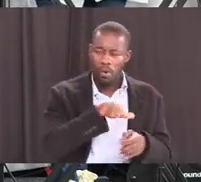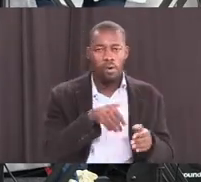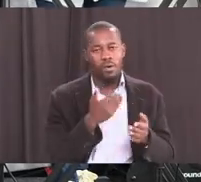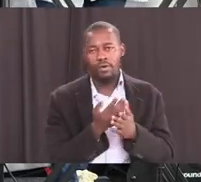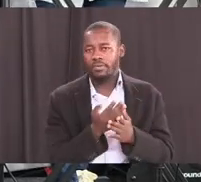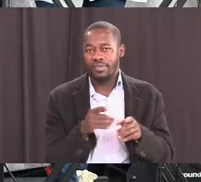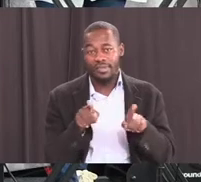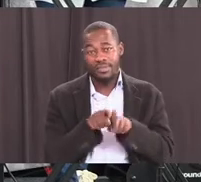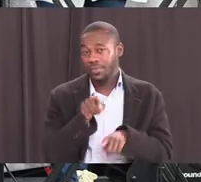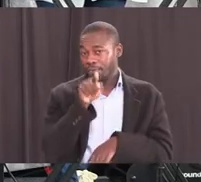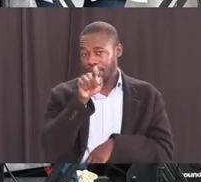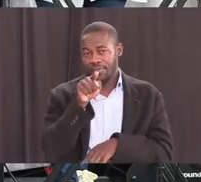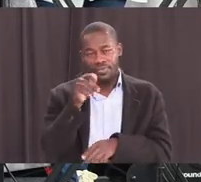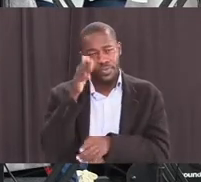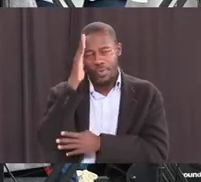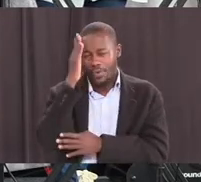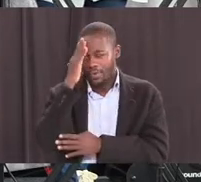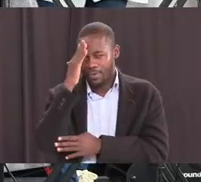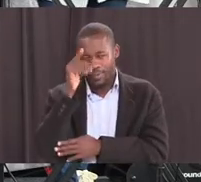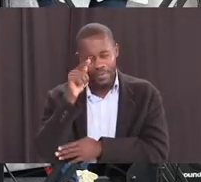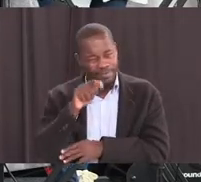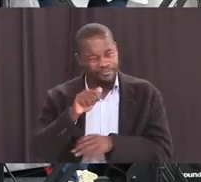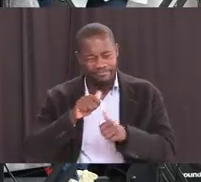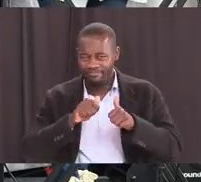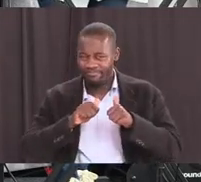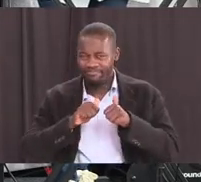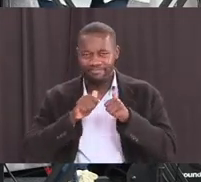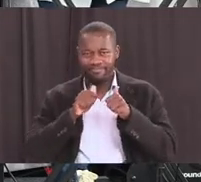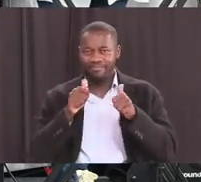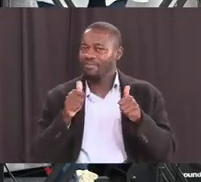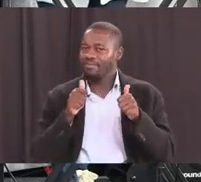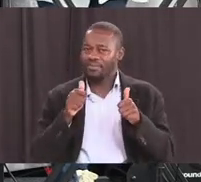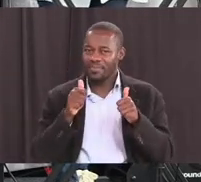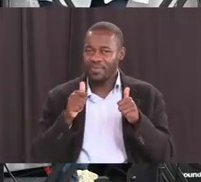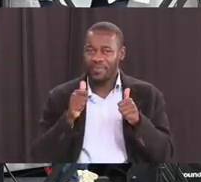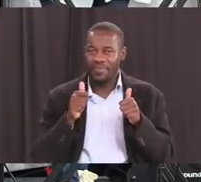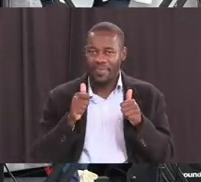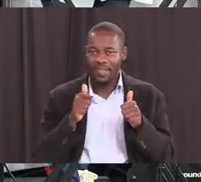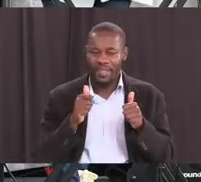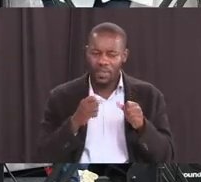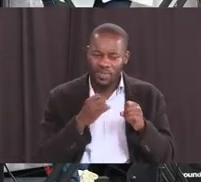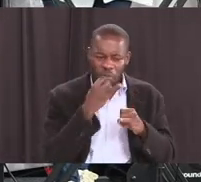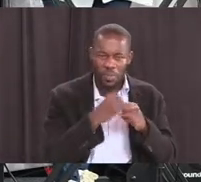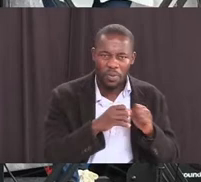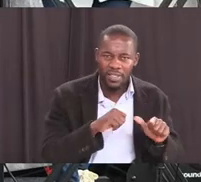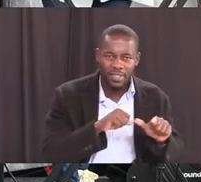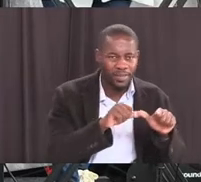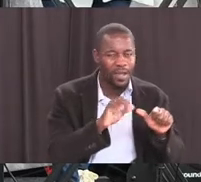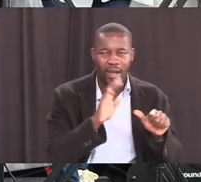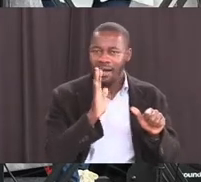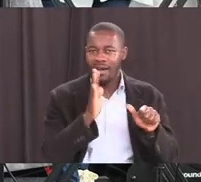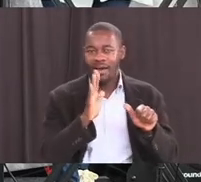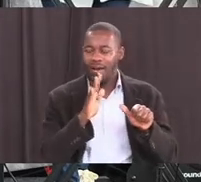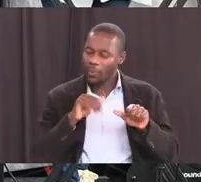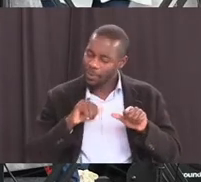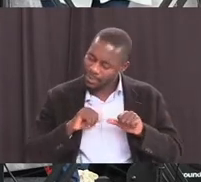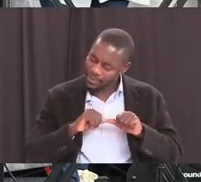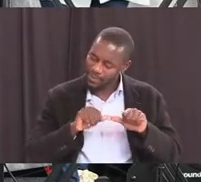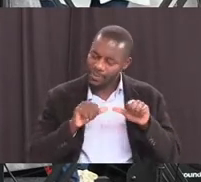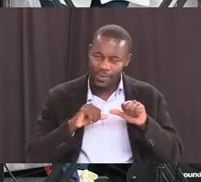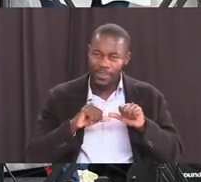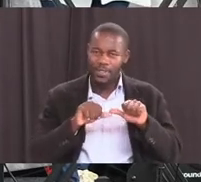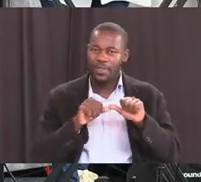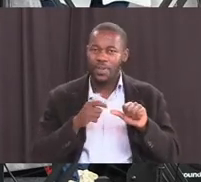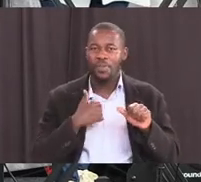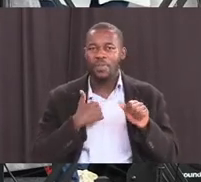become disillusioned, to give up, to stop moving forward. And Lord, I just want to open my own heart and I pray